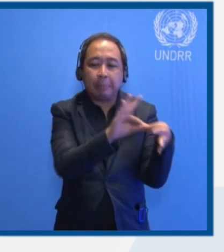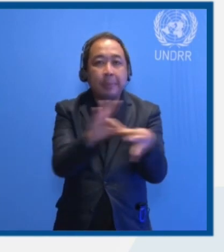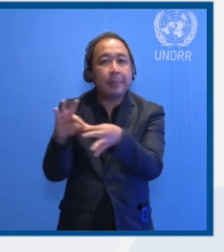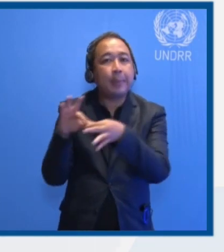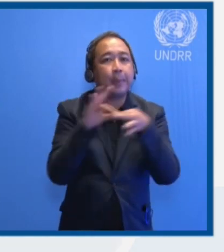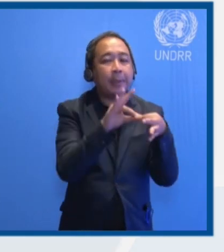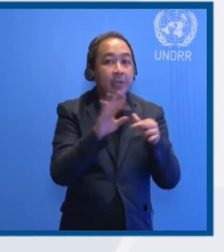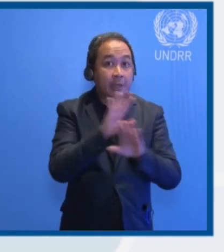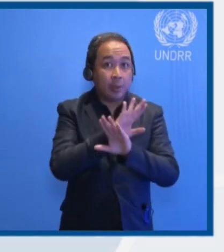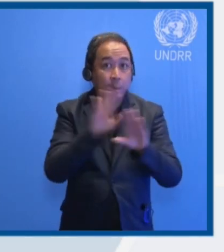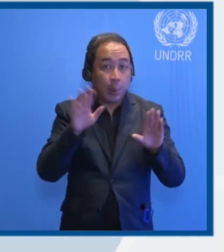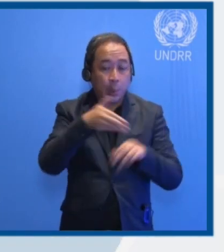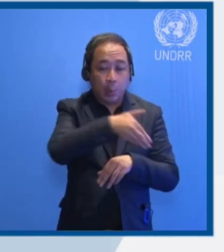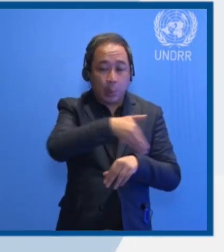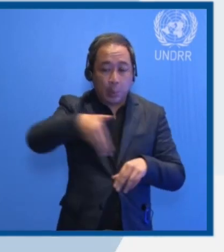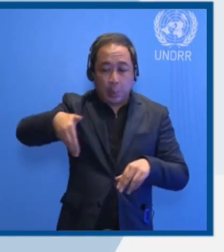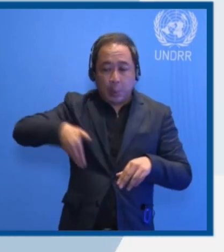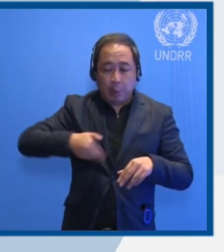a context-specific